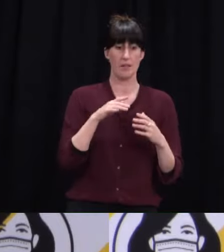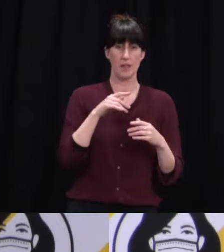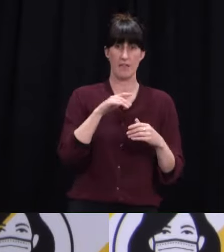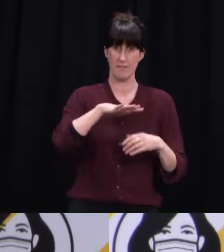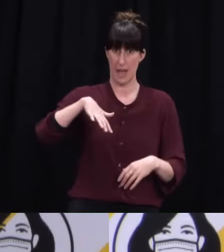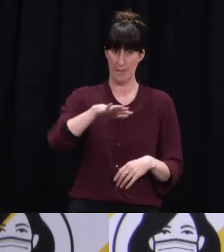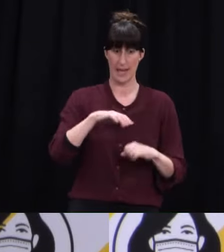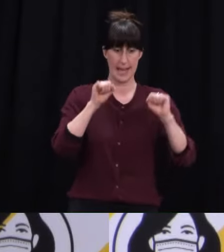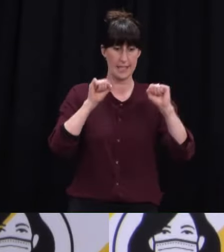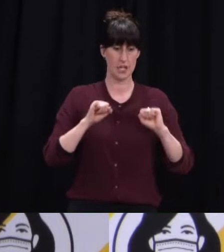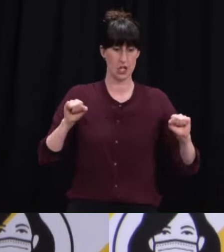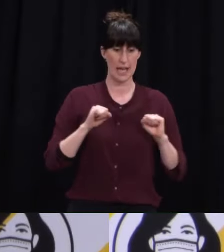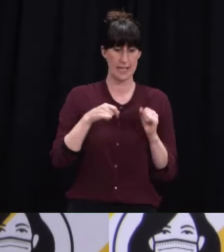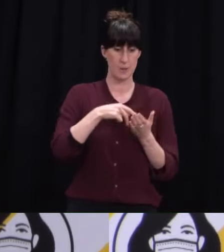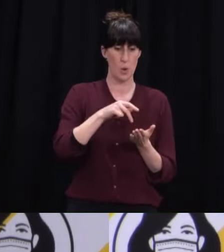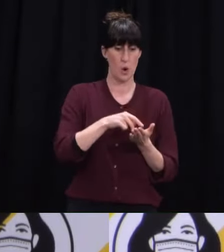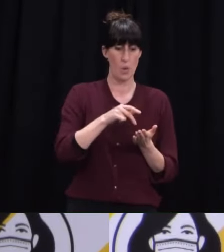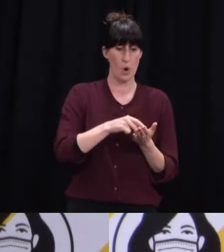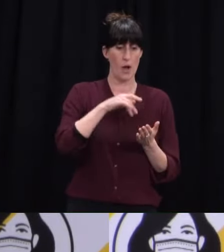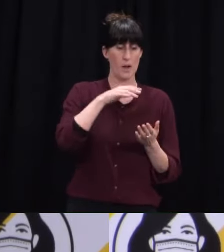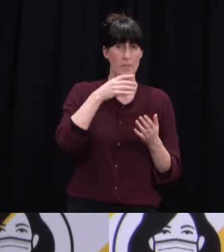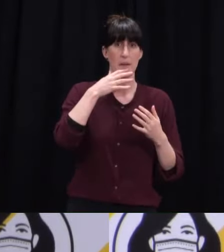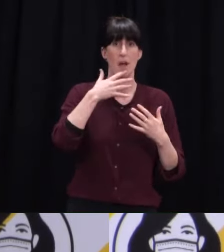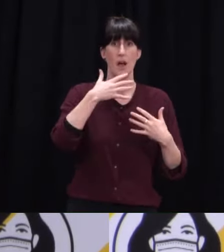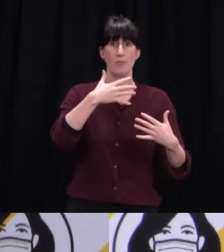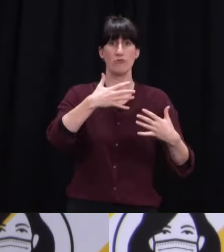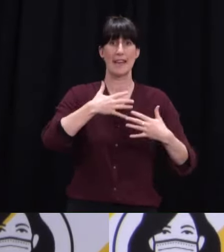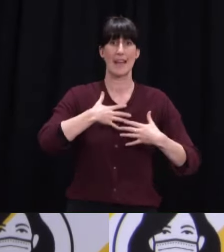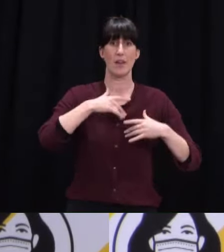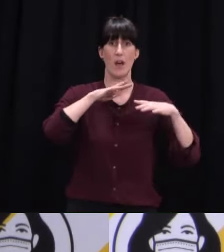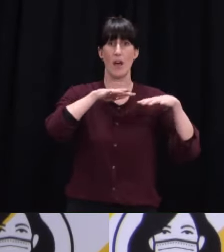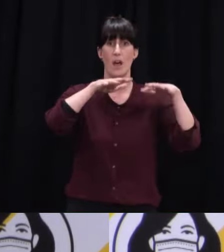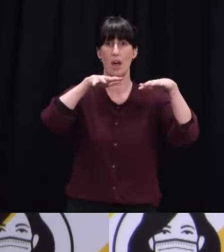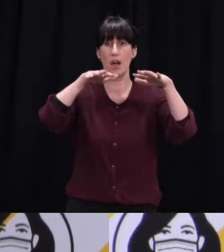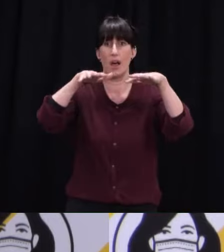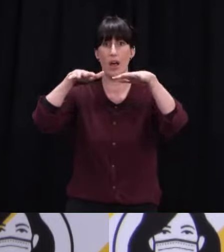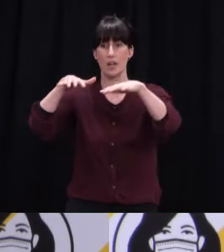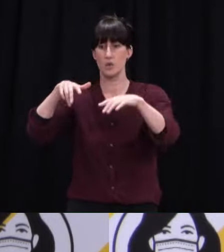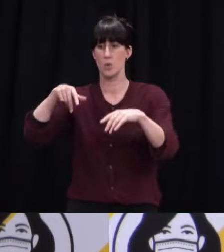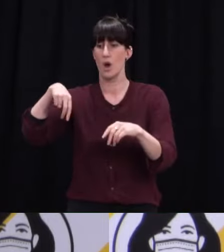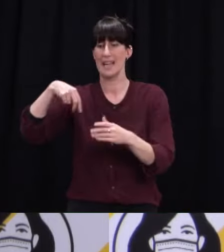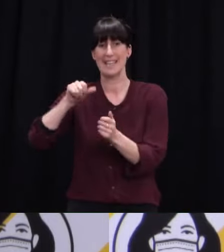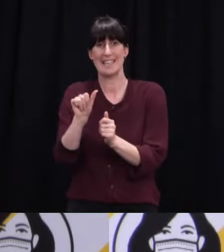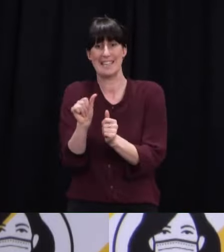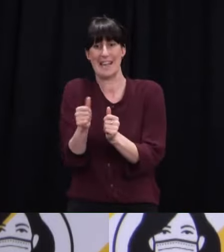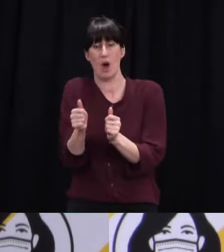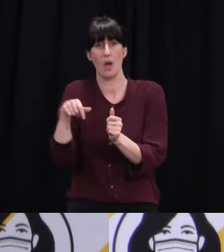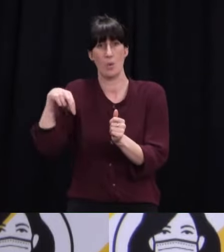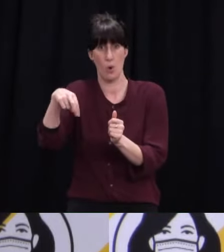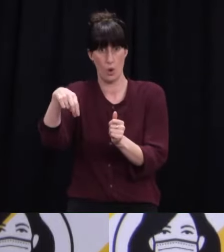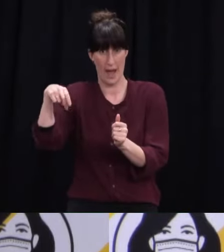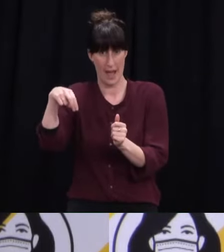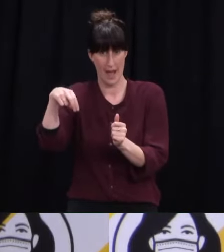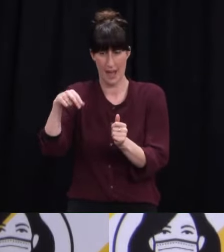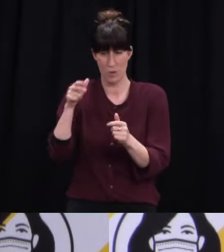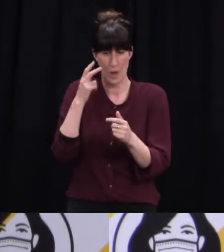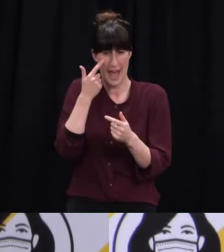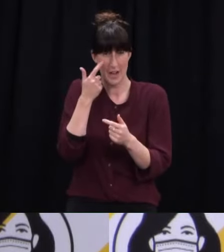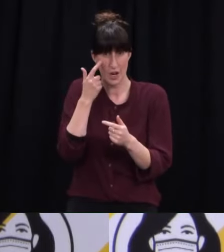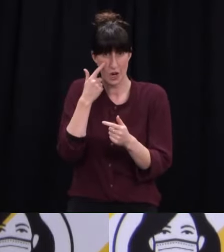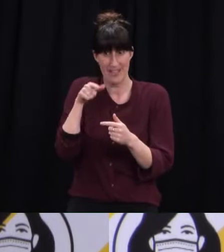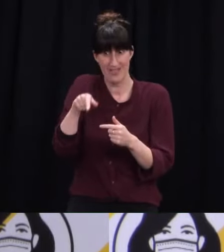the exercise area. You don't know if any members of the public were using that walkway at the time. There has been a very, very thorough case investigation